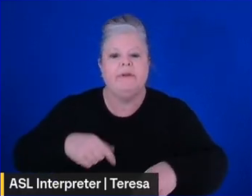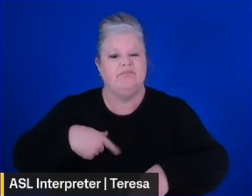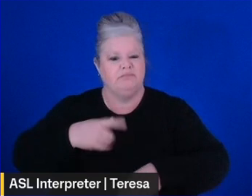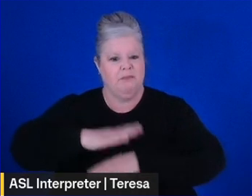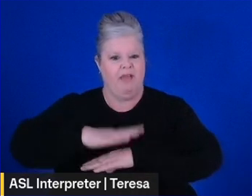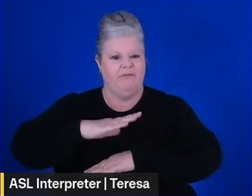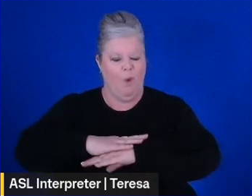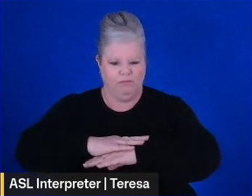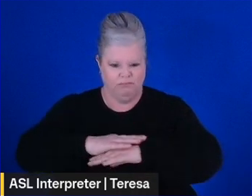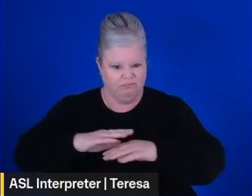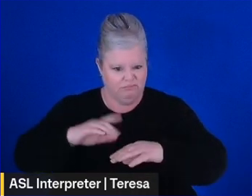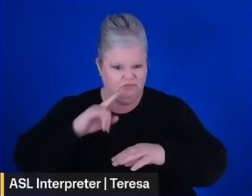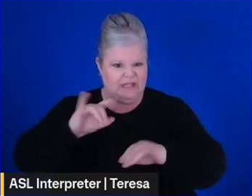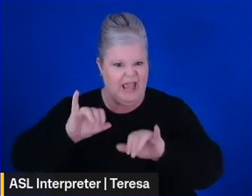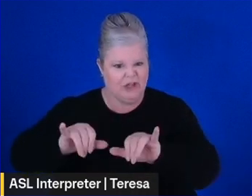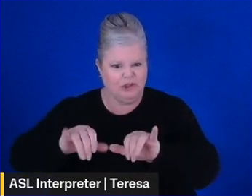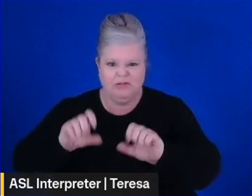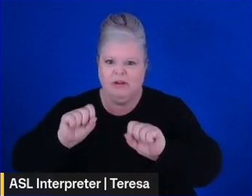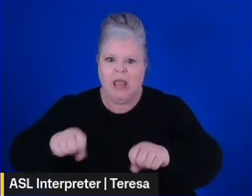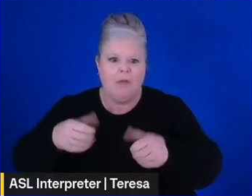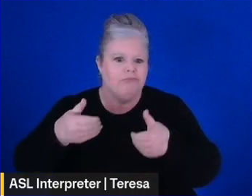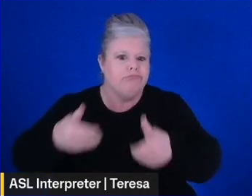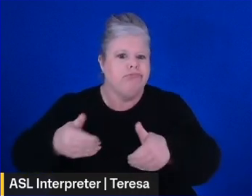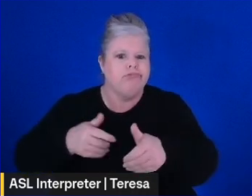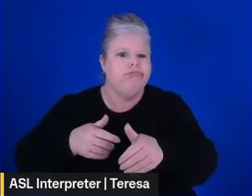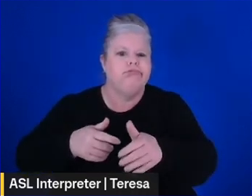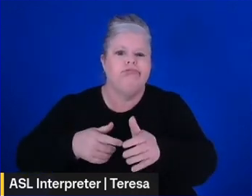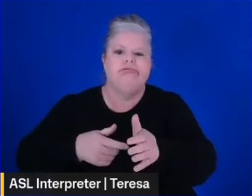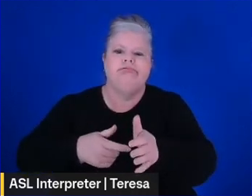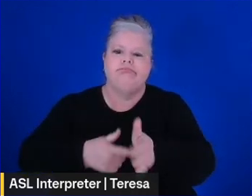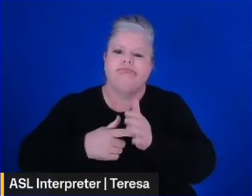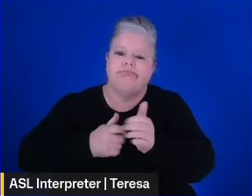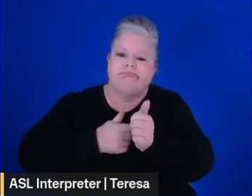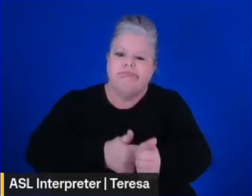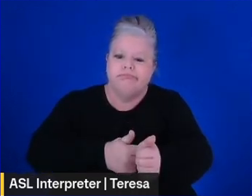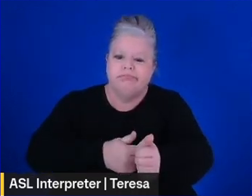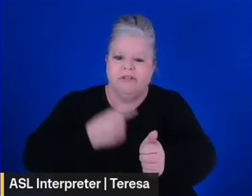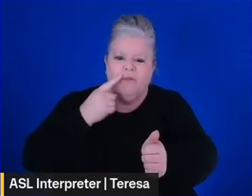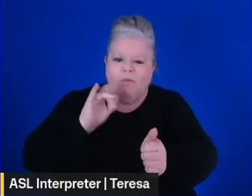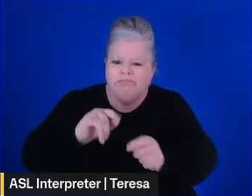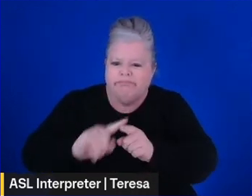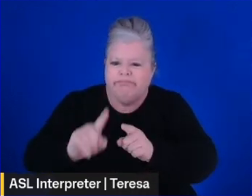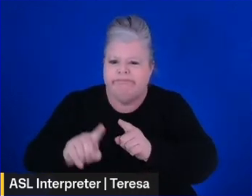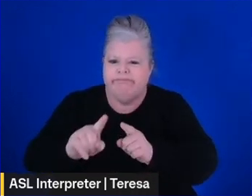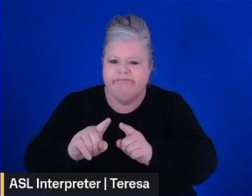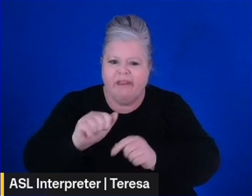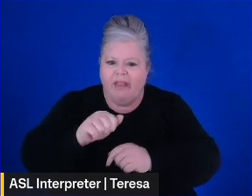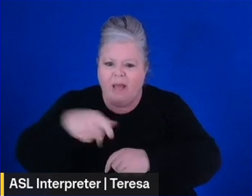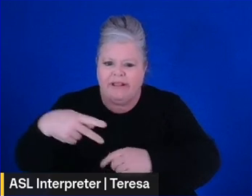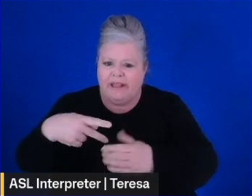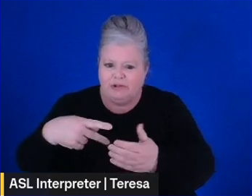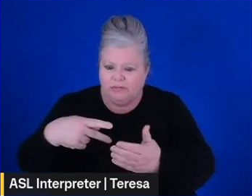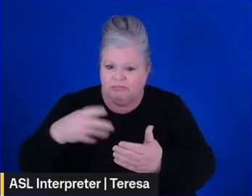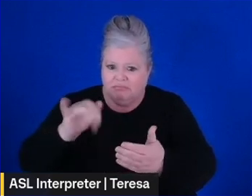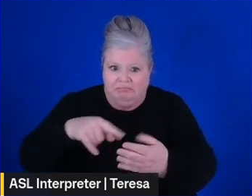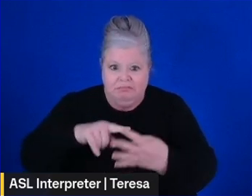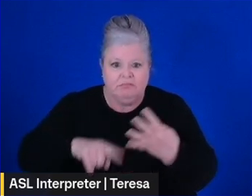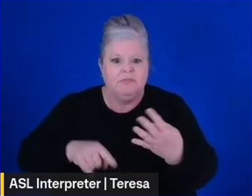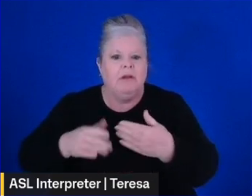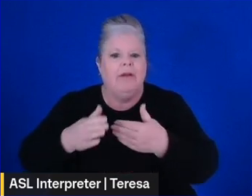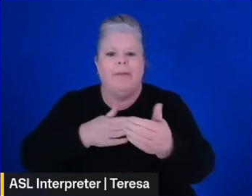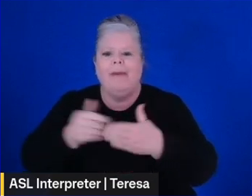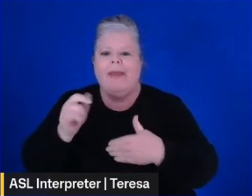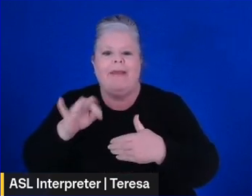enforce best practices while reducing complexity for application developers. Whether